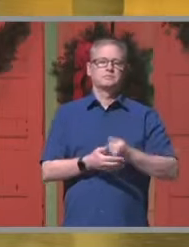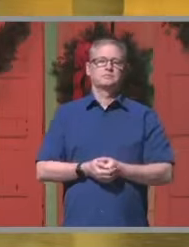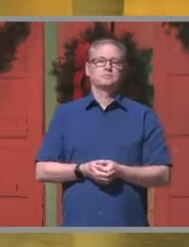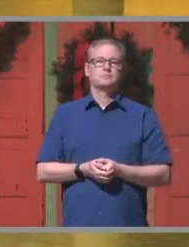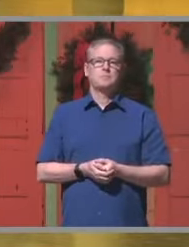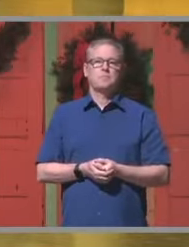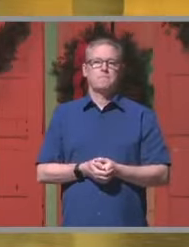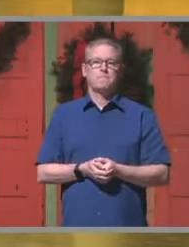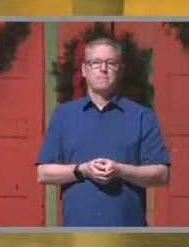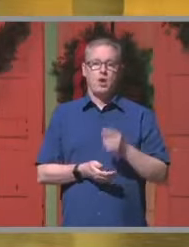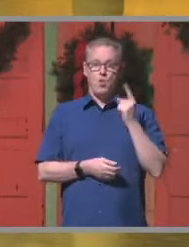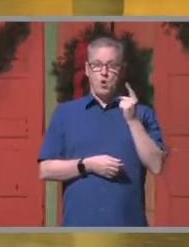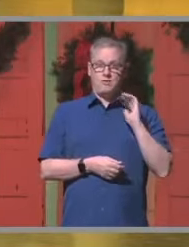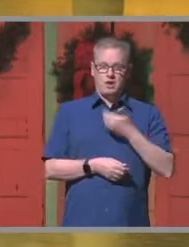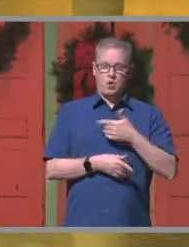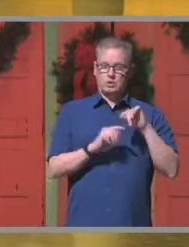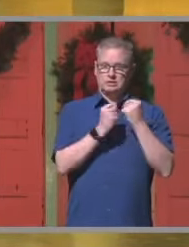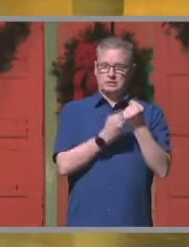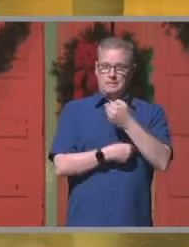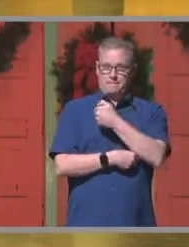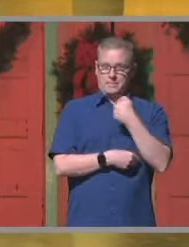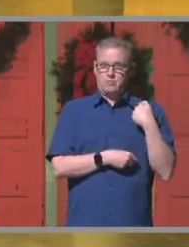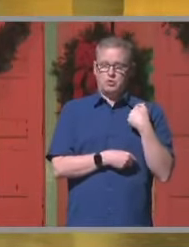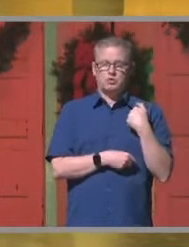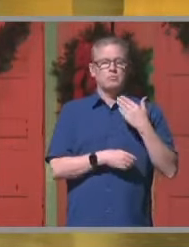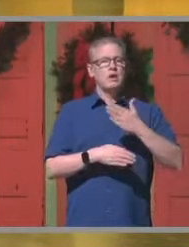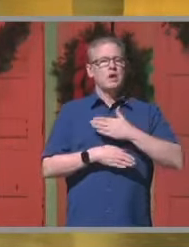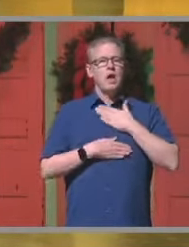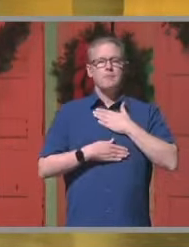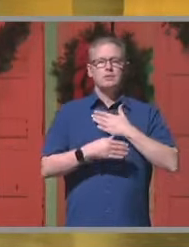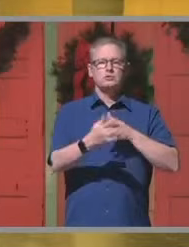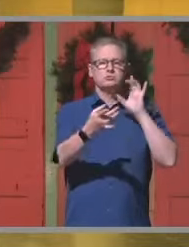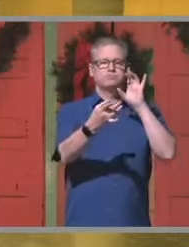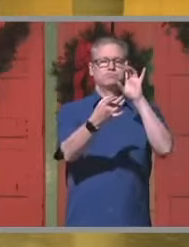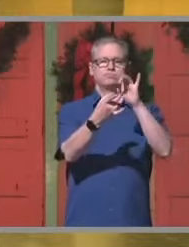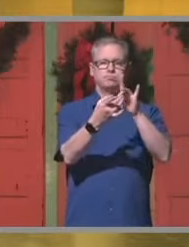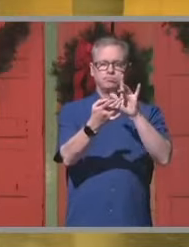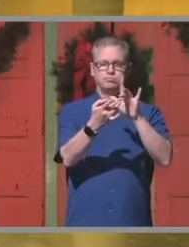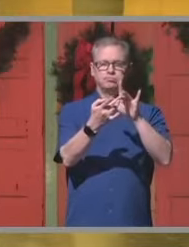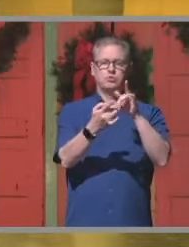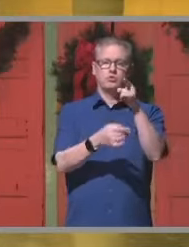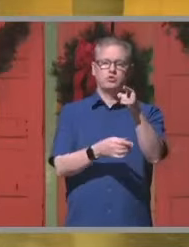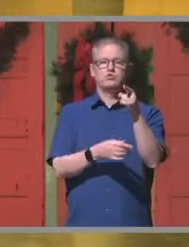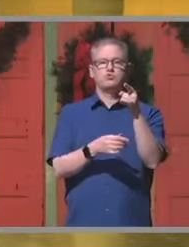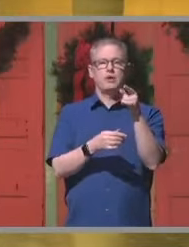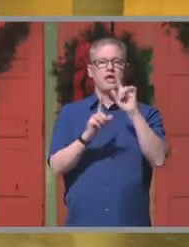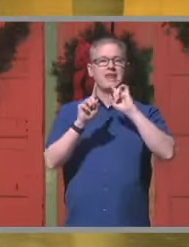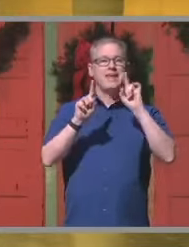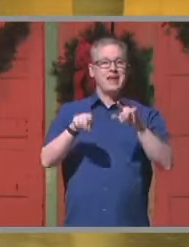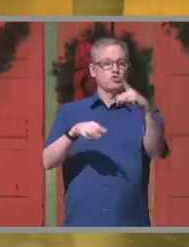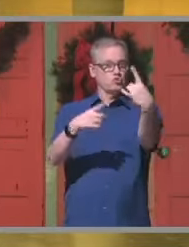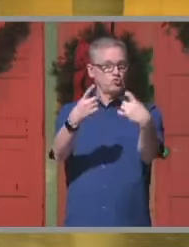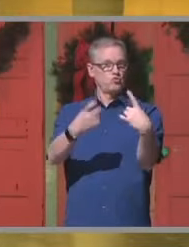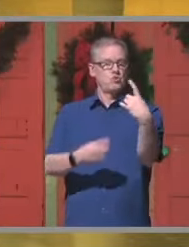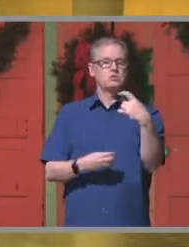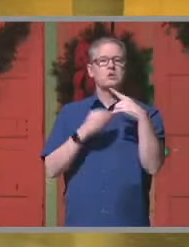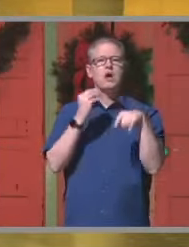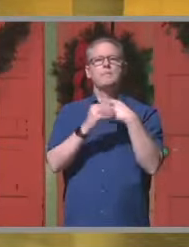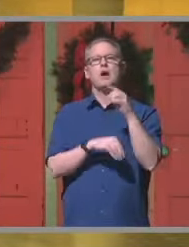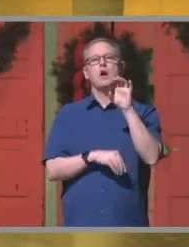210-585-2585. One of our team members will gladly reach out to you and answer any questions you have in regards